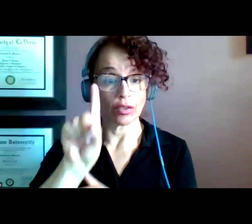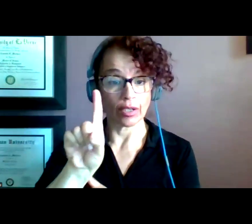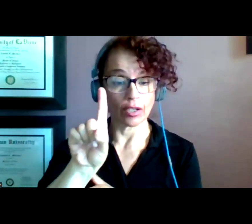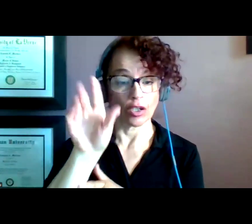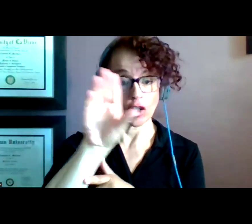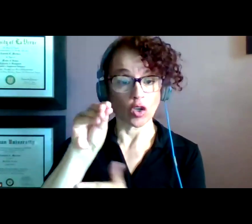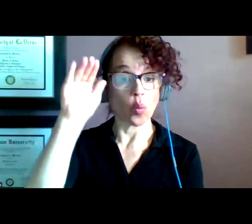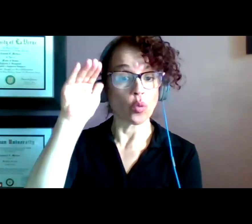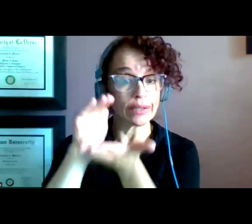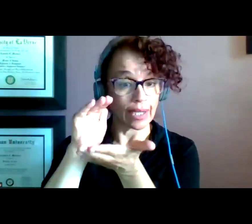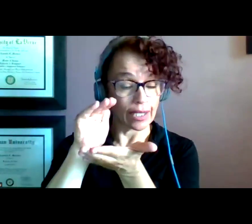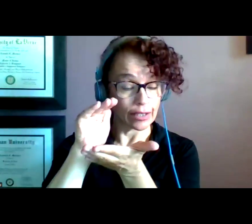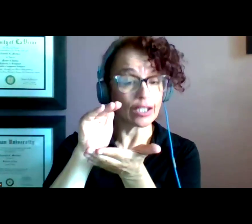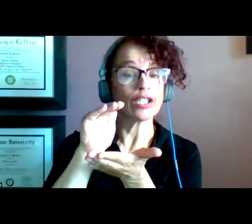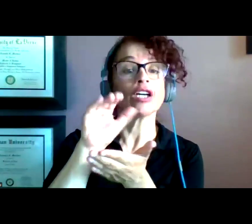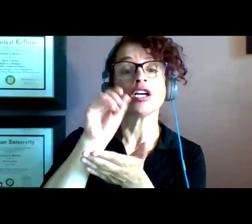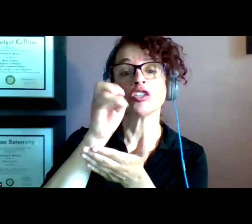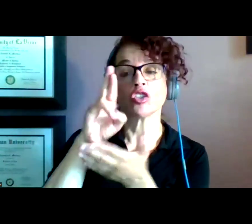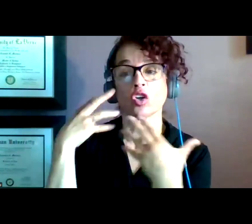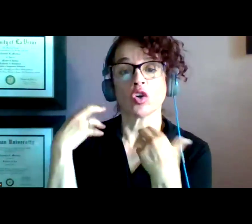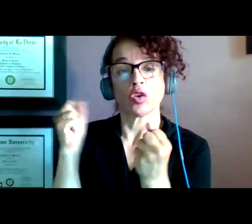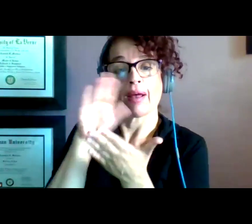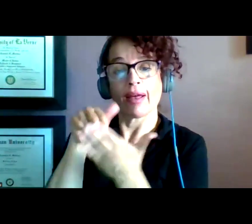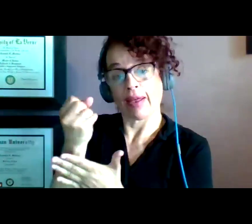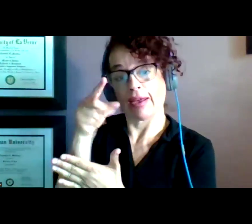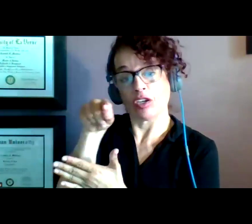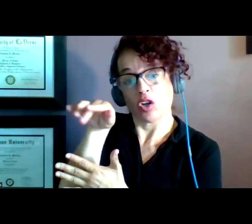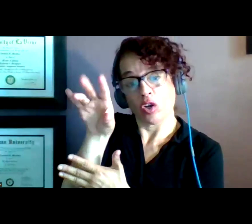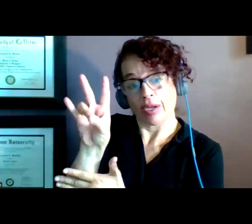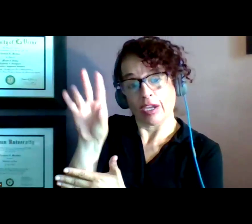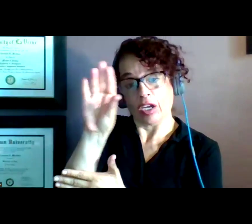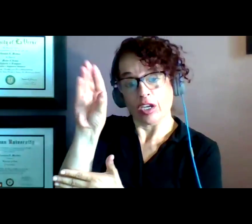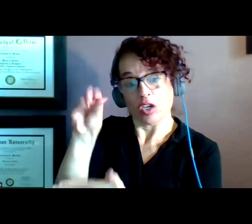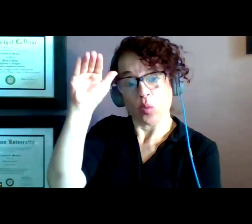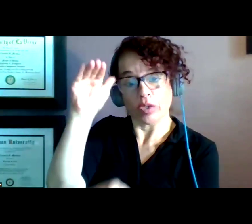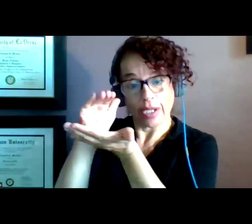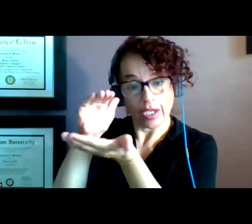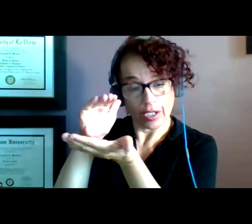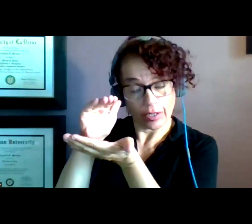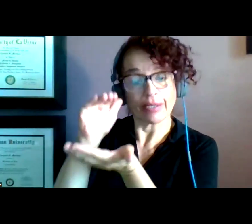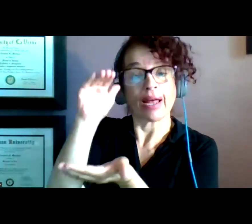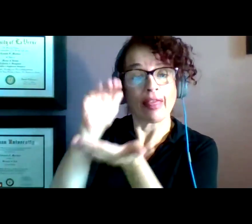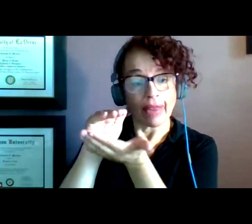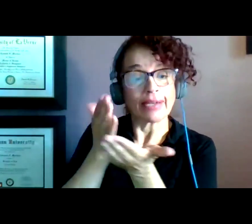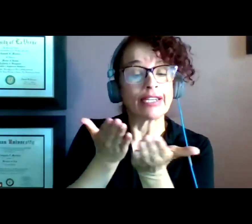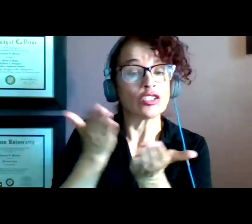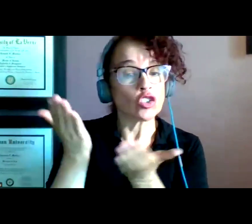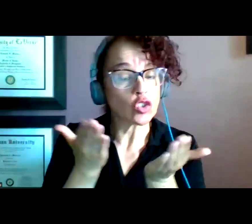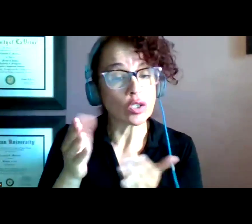17.1% reduction, sobering centers, an 11.7% reduction, respite